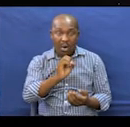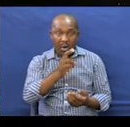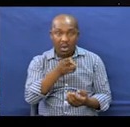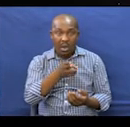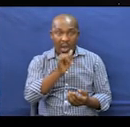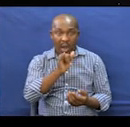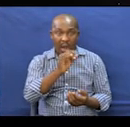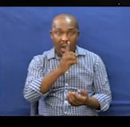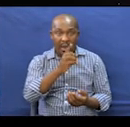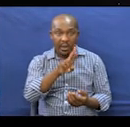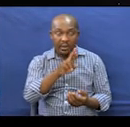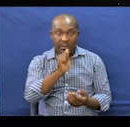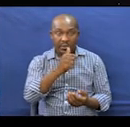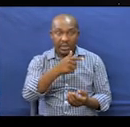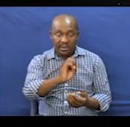of